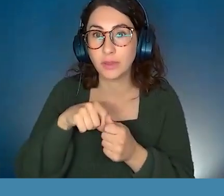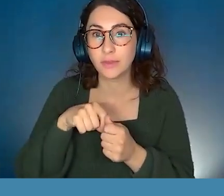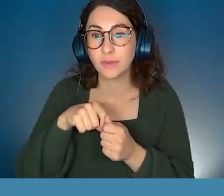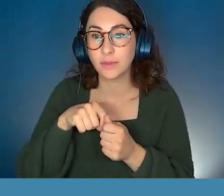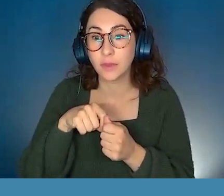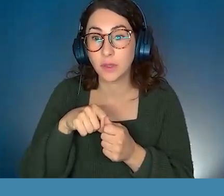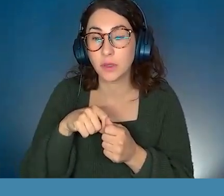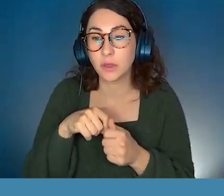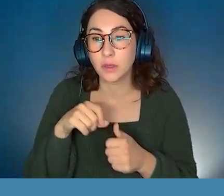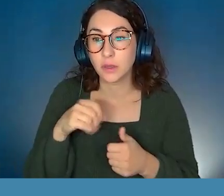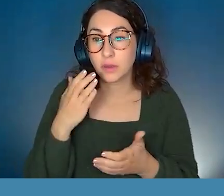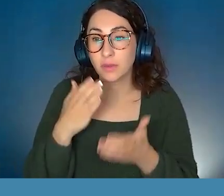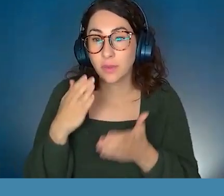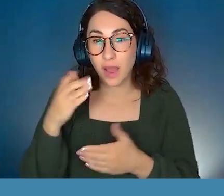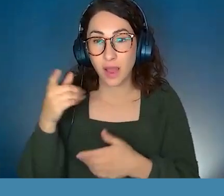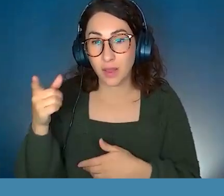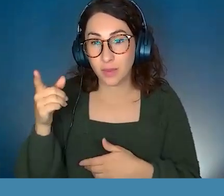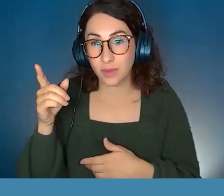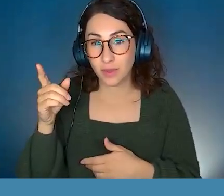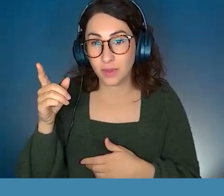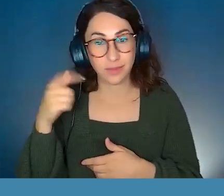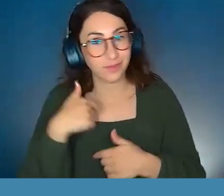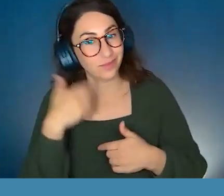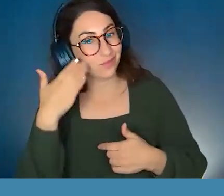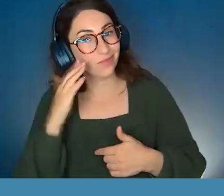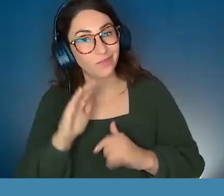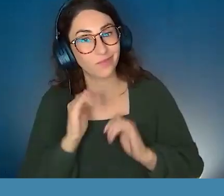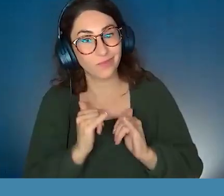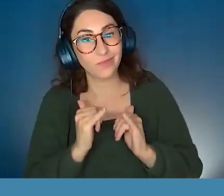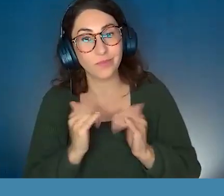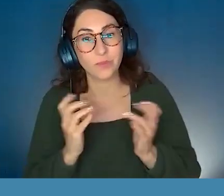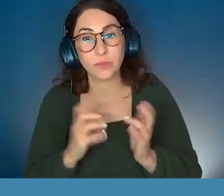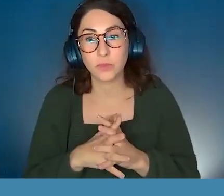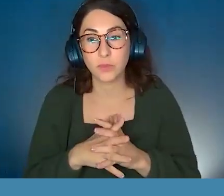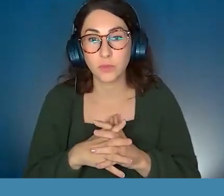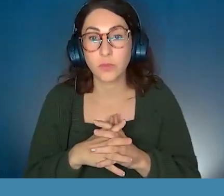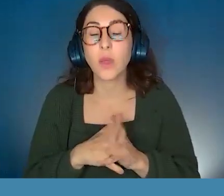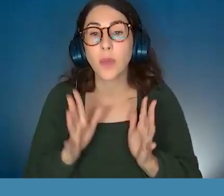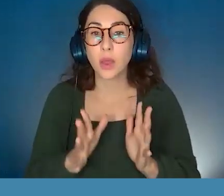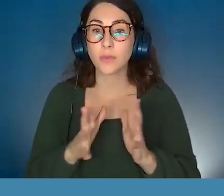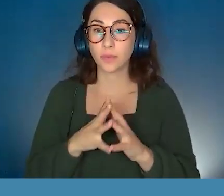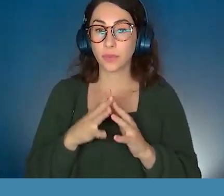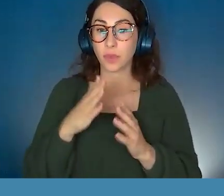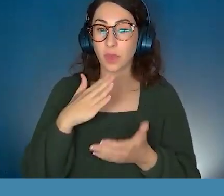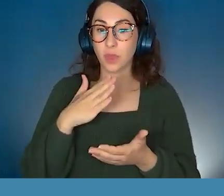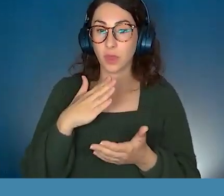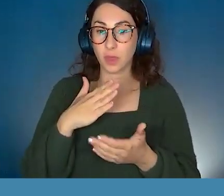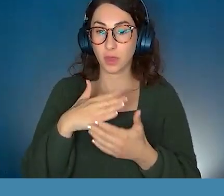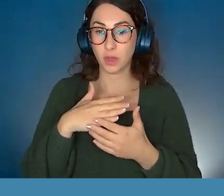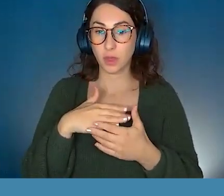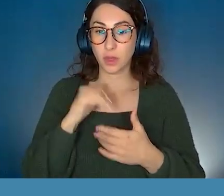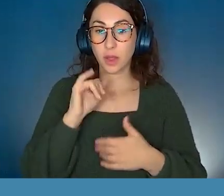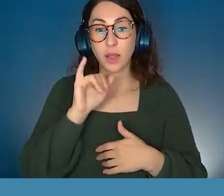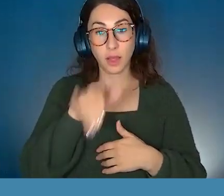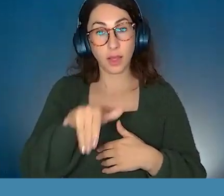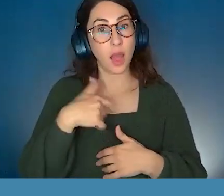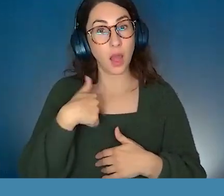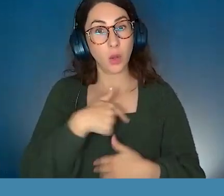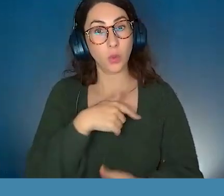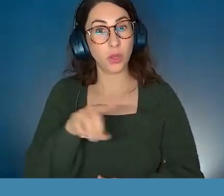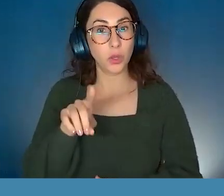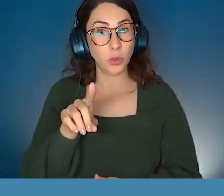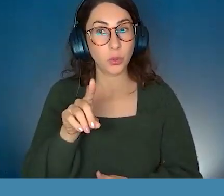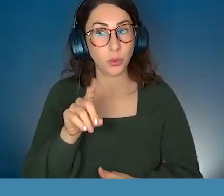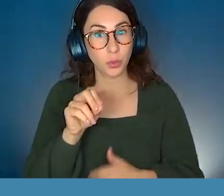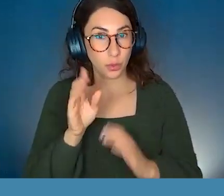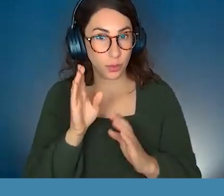Melissa, I don't know, but I'll give Yeah, my I don't response know about first. that specifically. But I know that and it's something that we pay attention to. Many